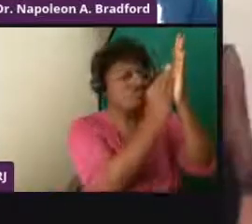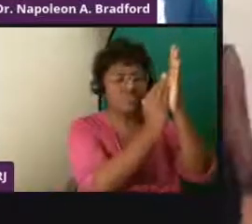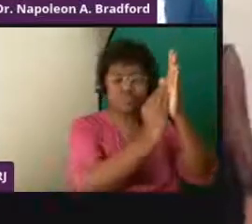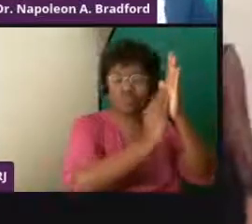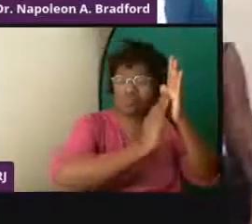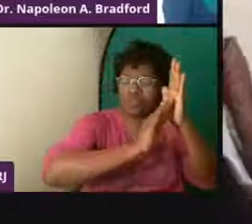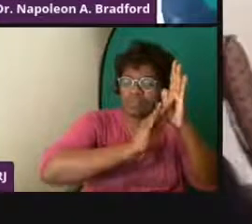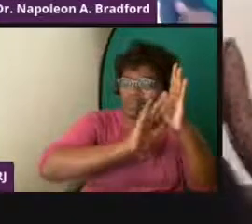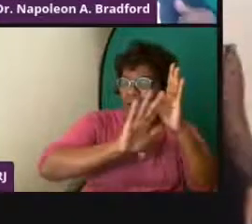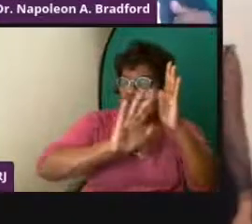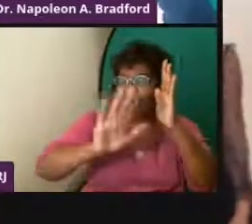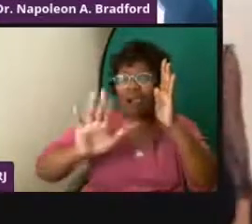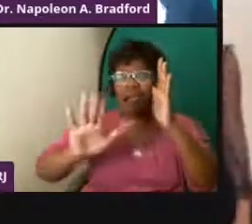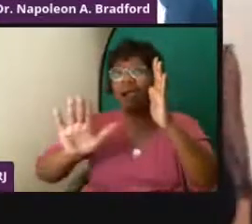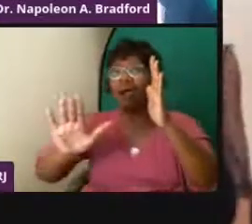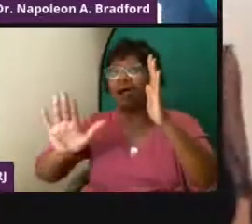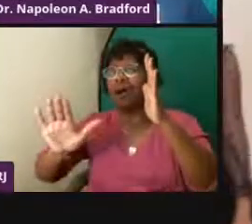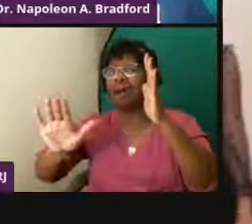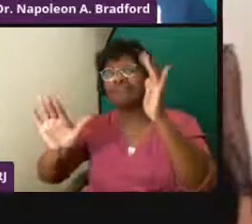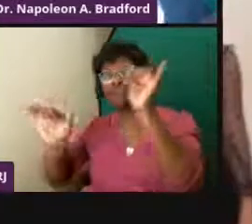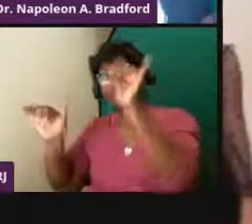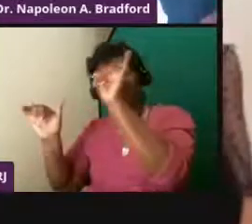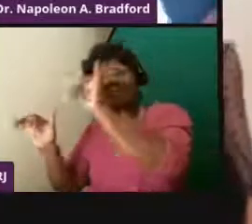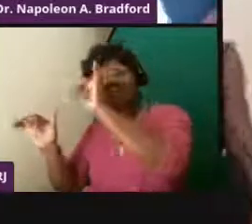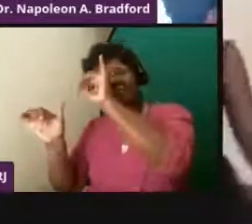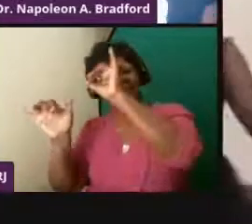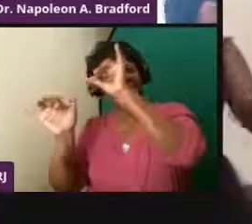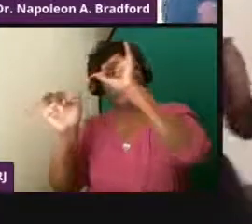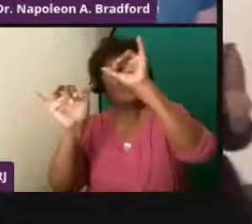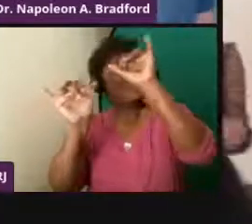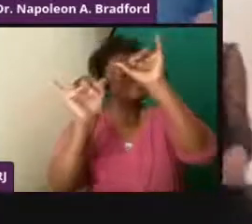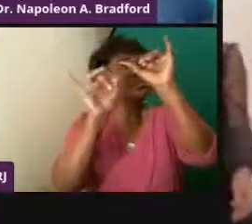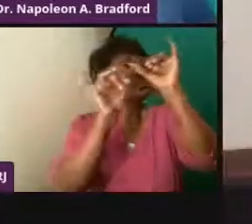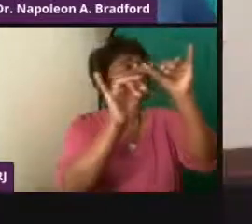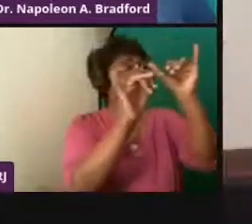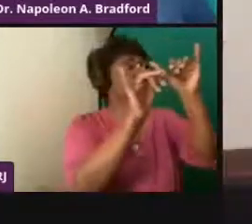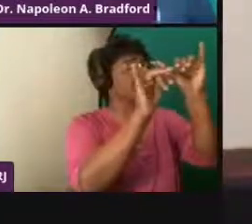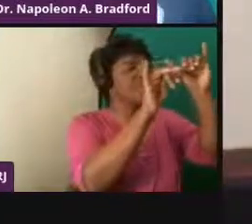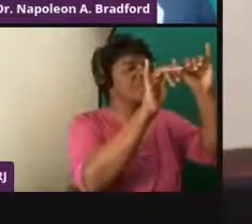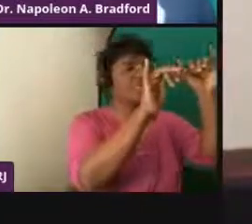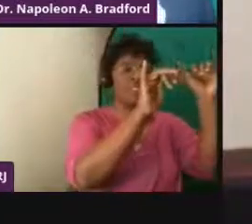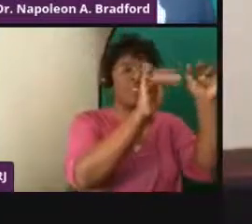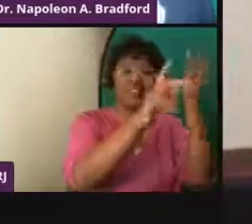who has made me. He watches me.